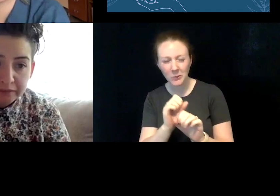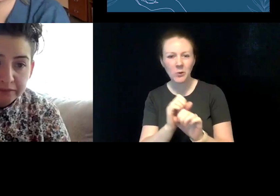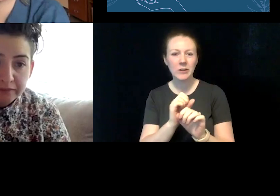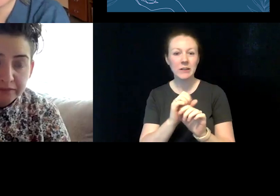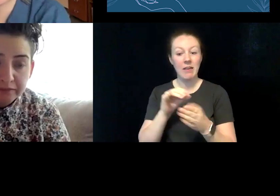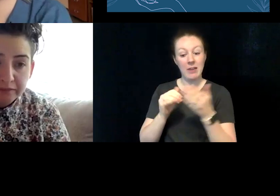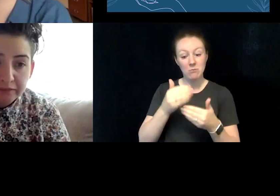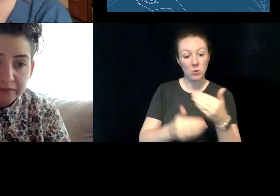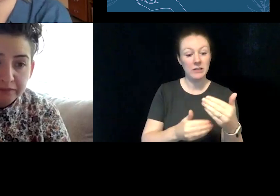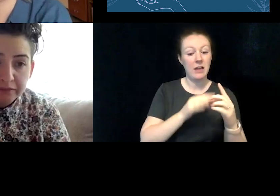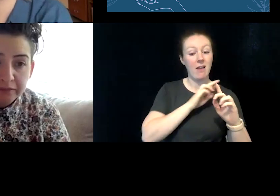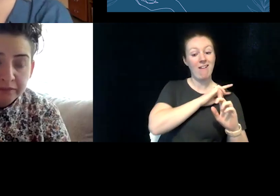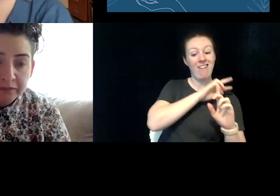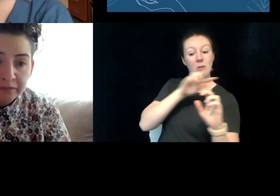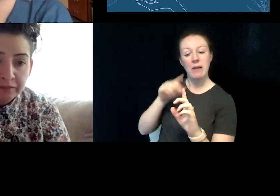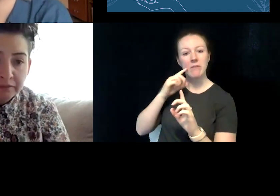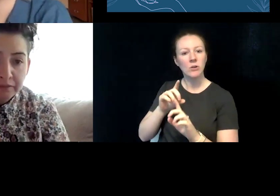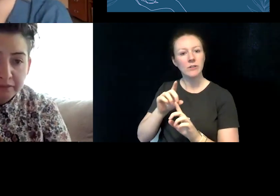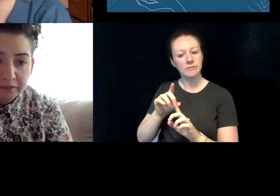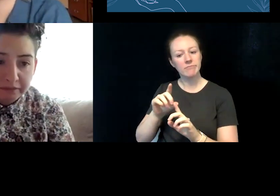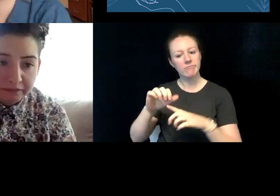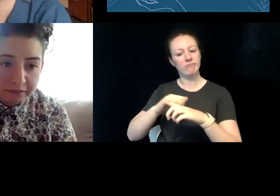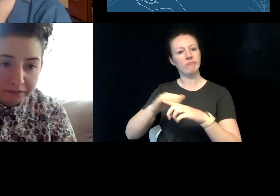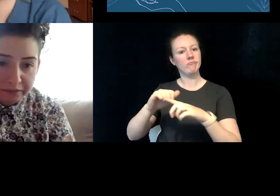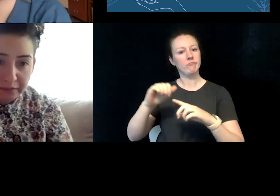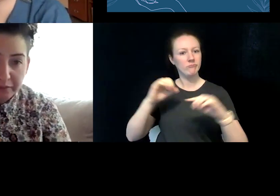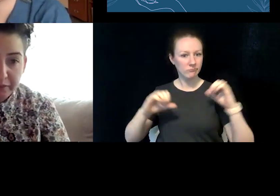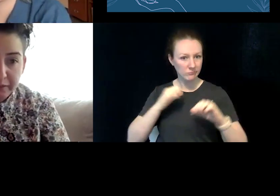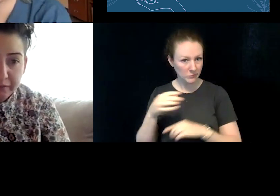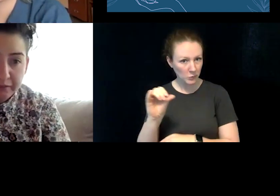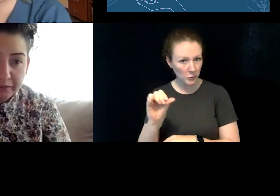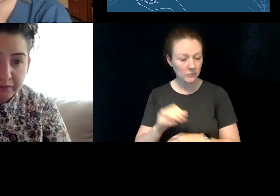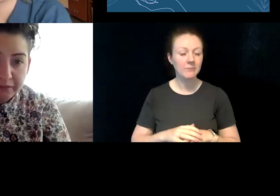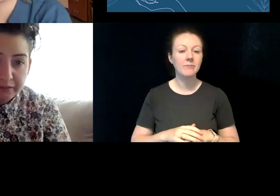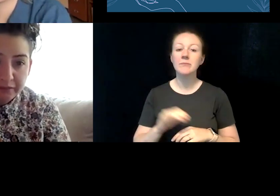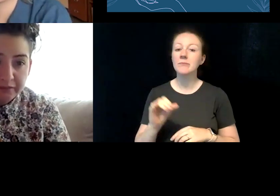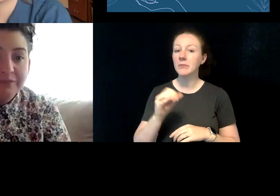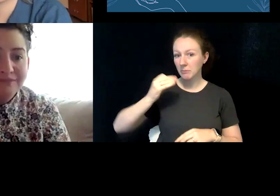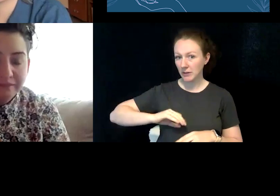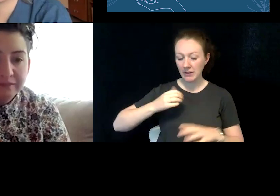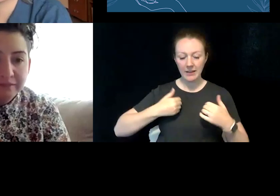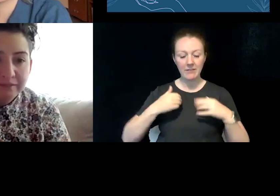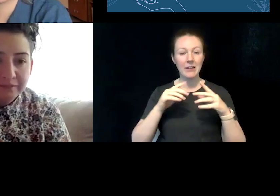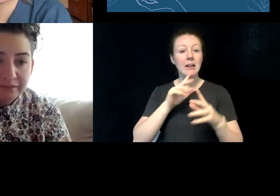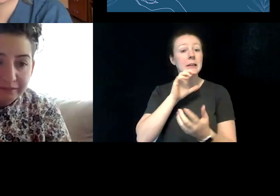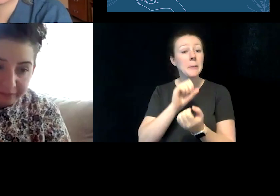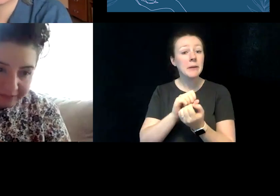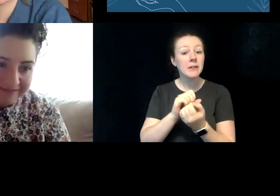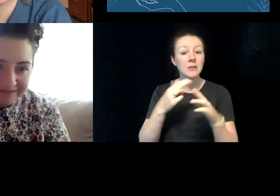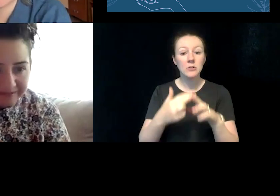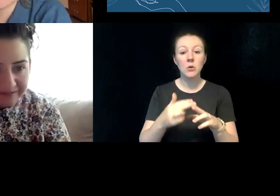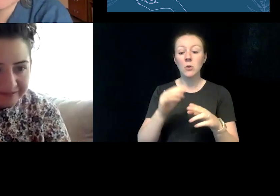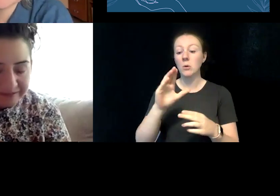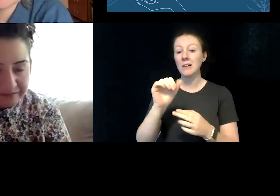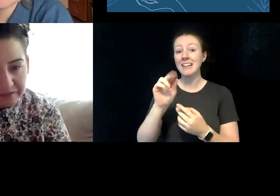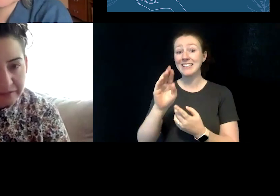rehearsal period as well. We also had the benefit of having a committee called, we called them CARE. And